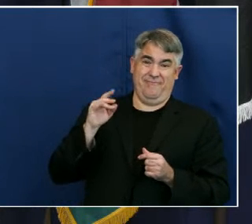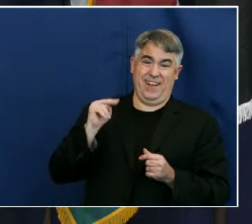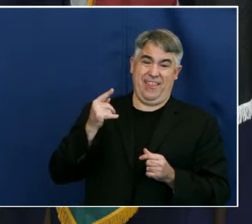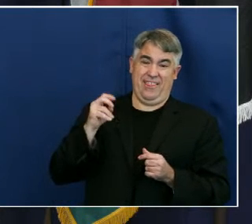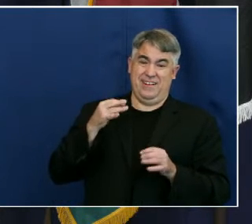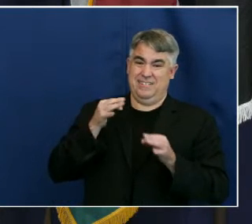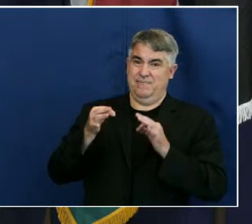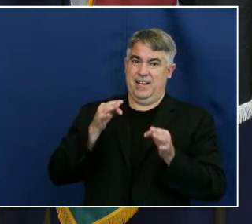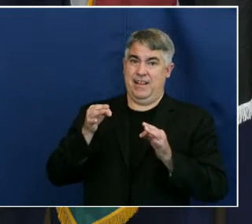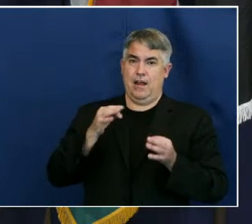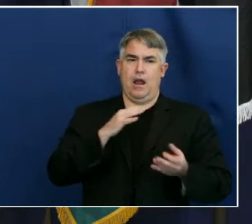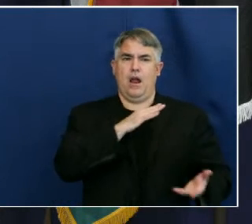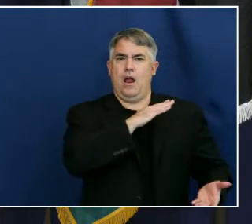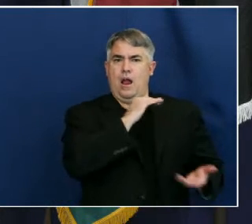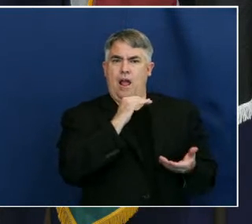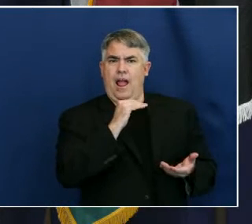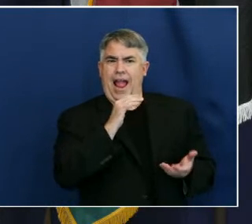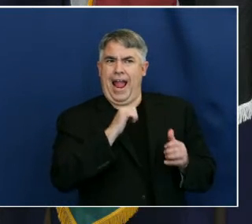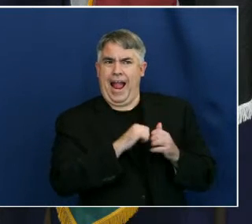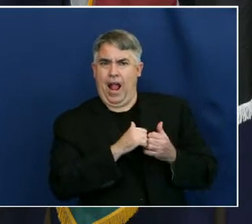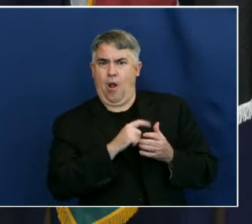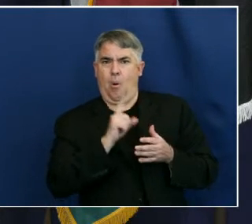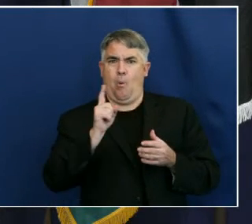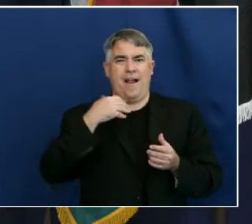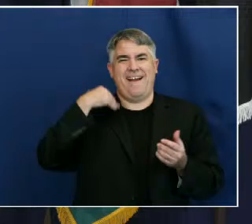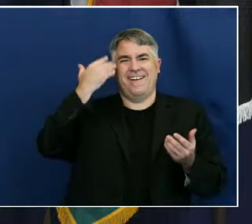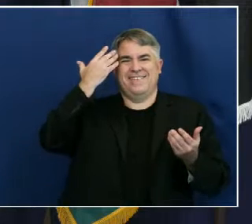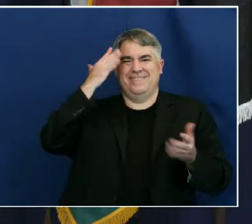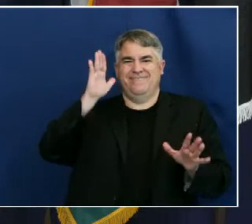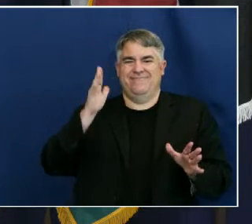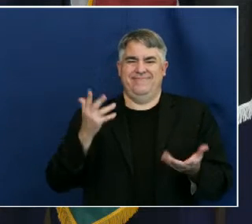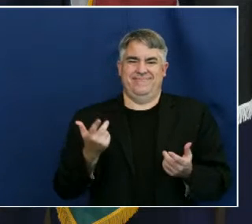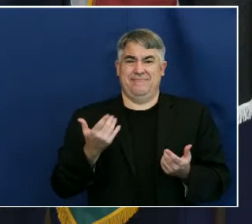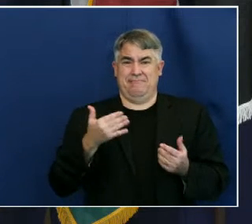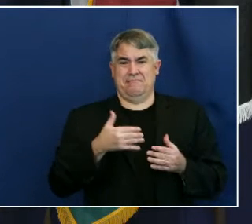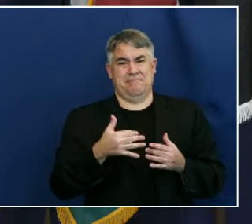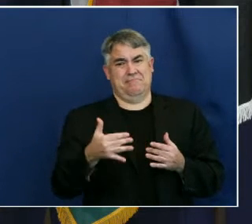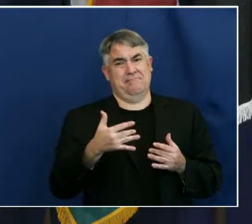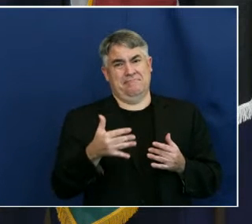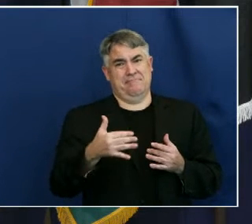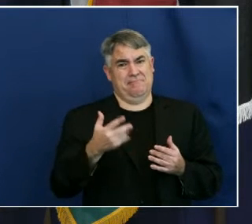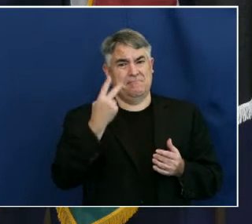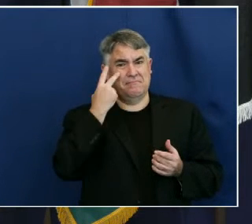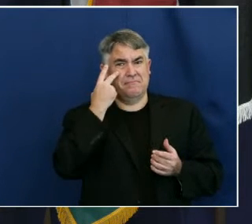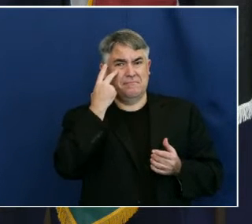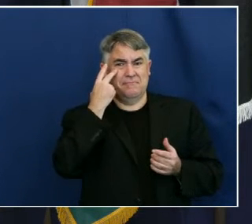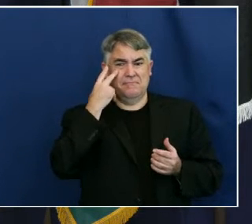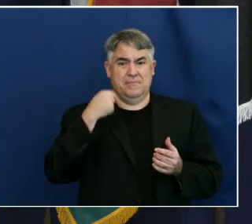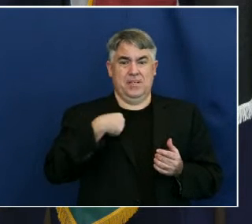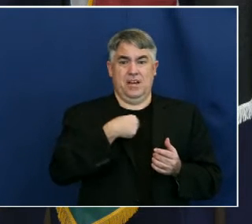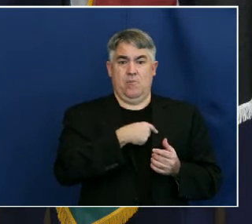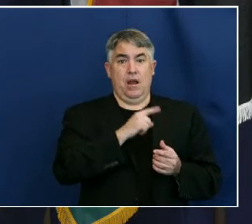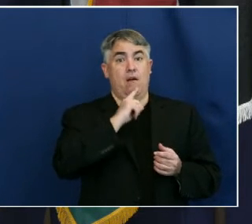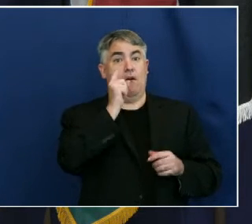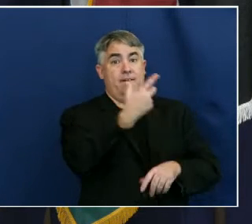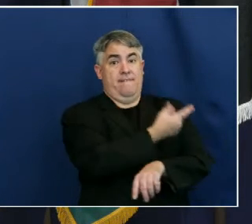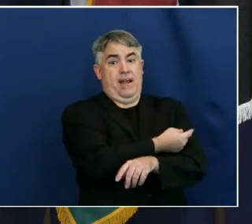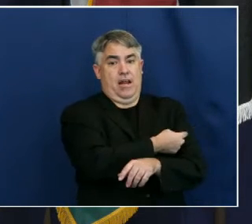sure in the next several days we will know that information. We order vaccines about twice a week,